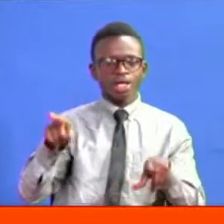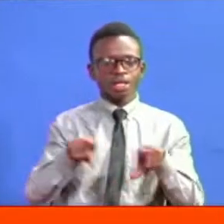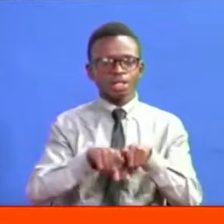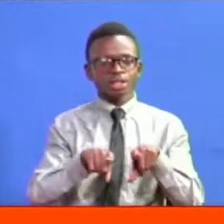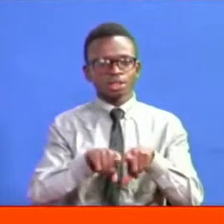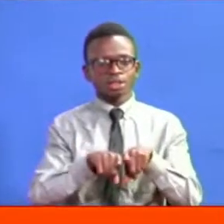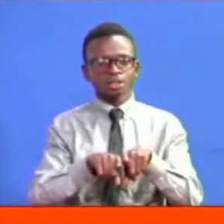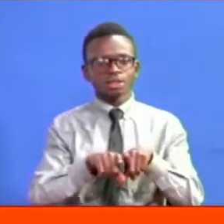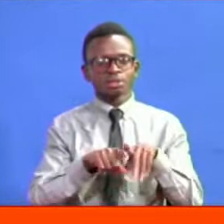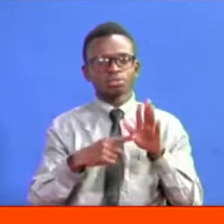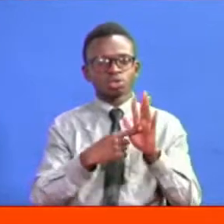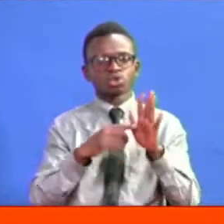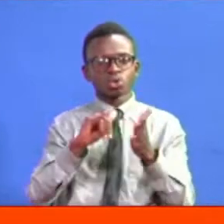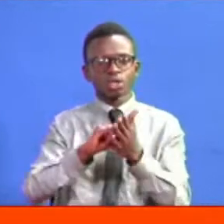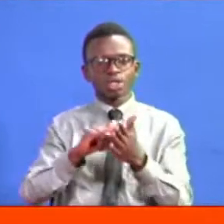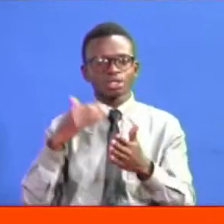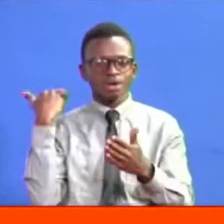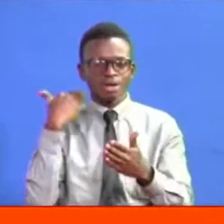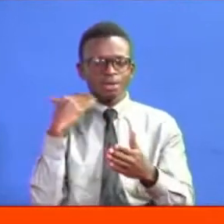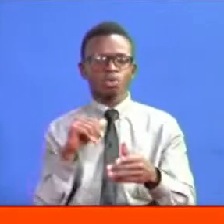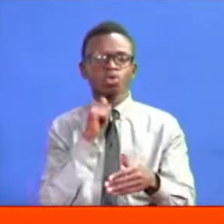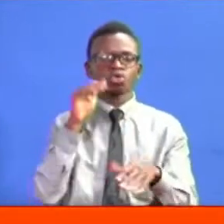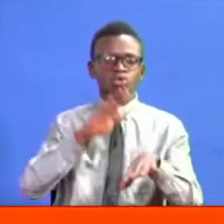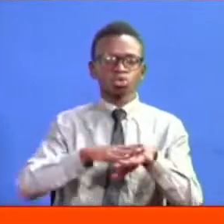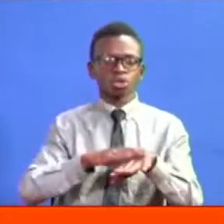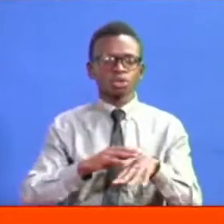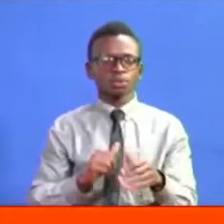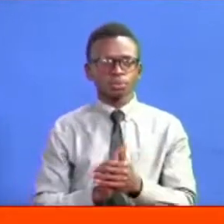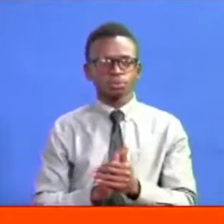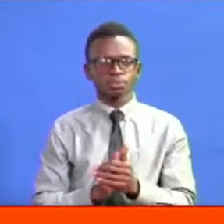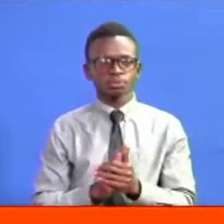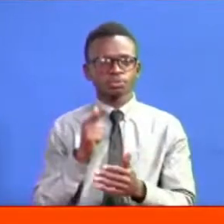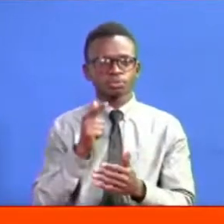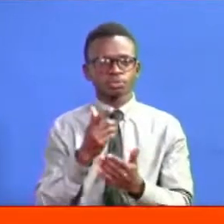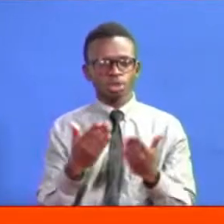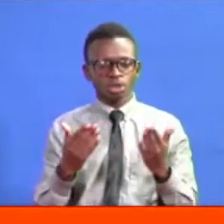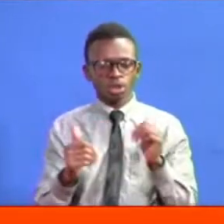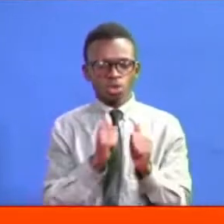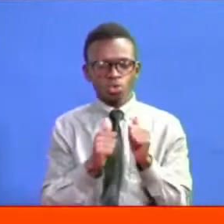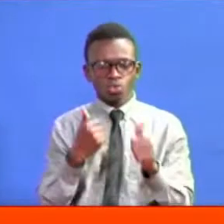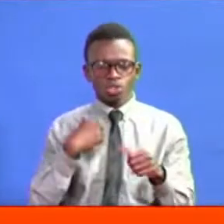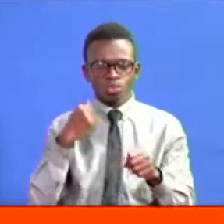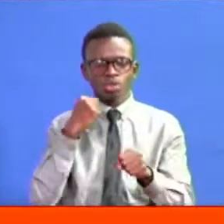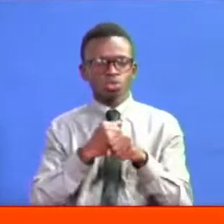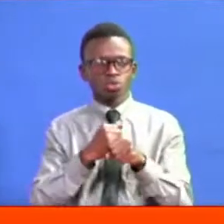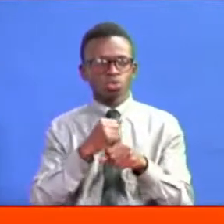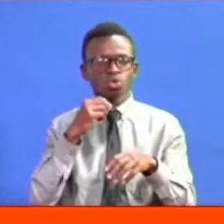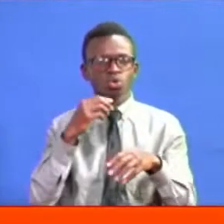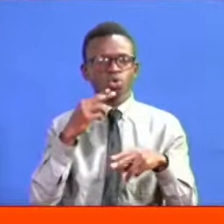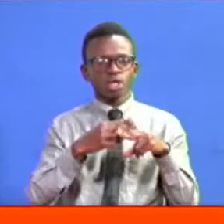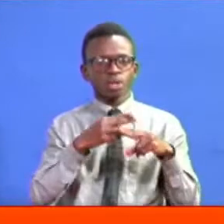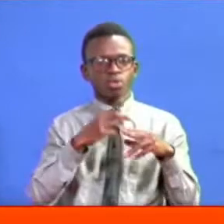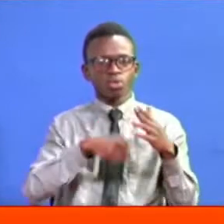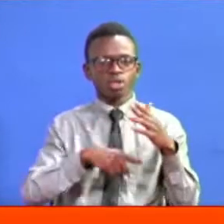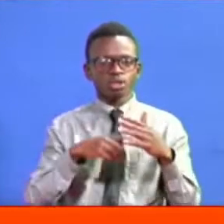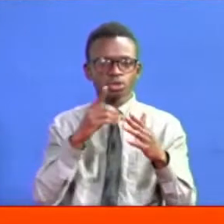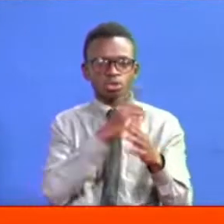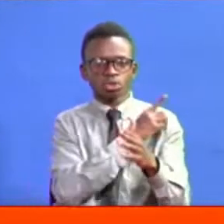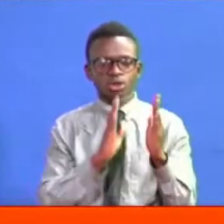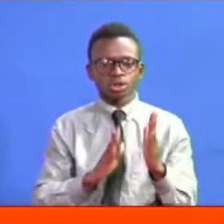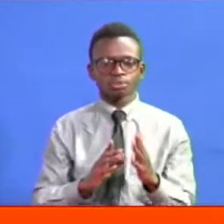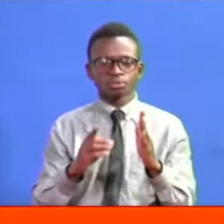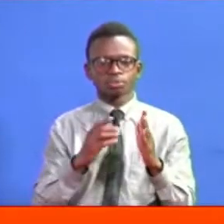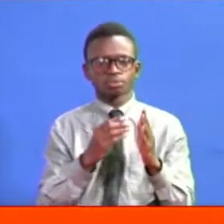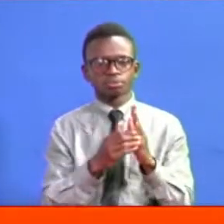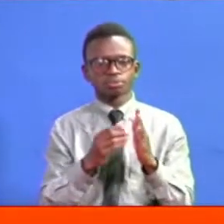crime and other social ills. This is a series that I did. It's called Smoke Doctors. Students for the art club